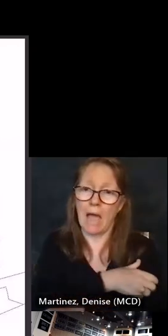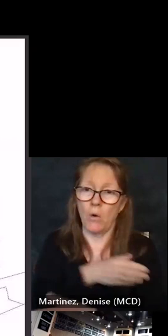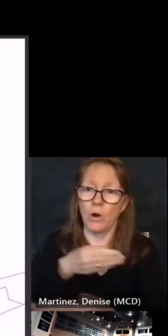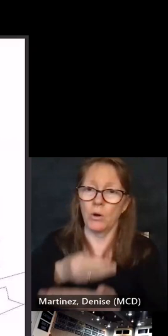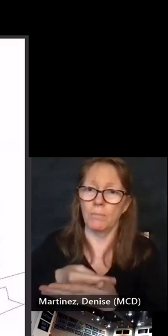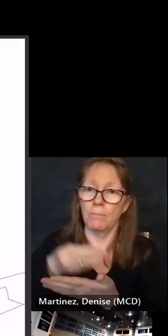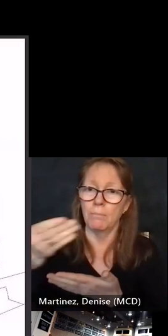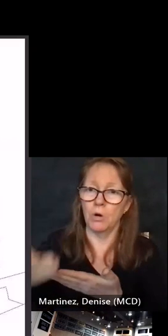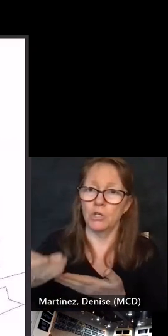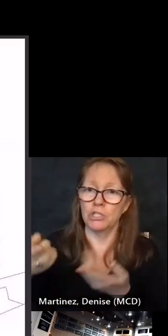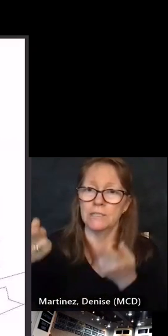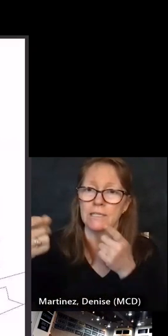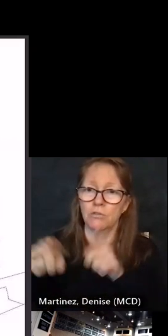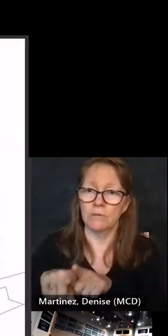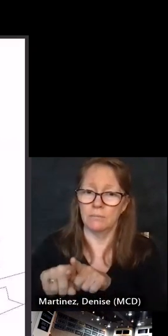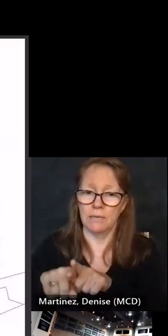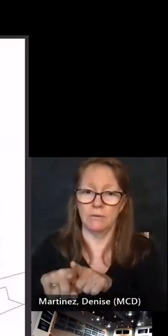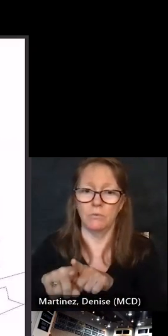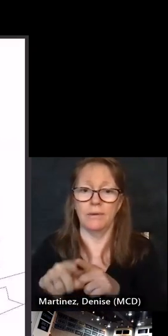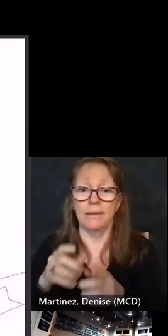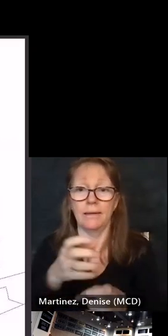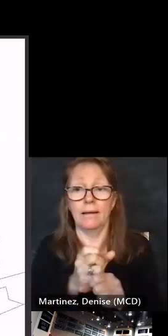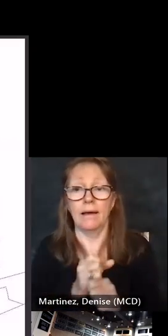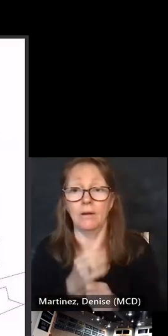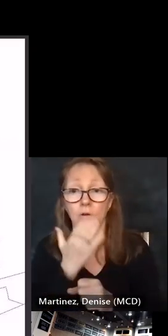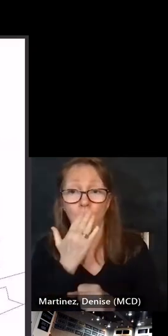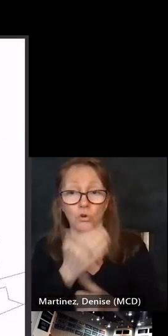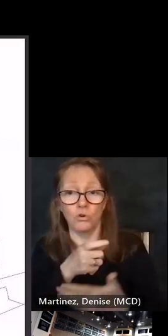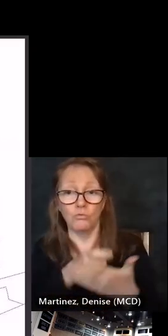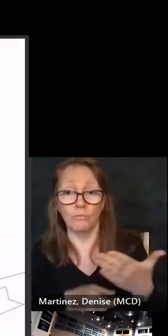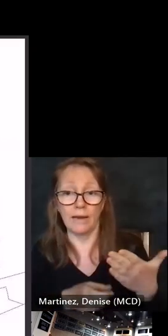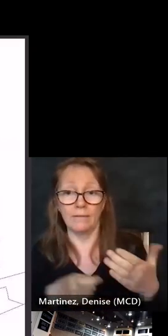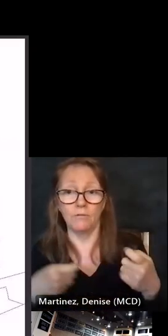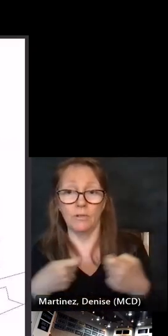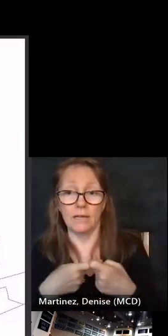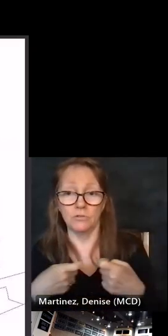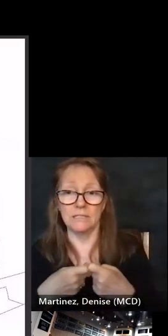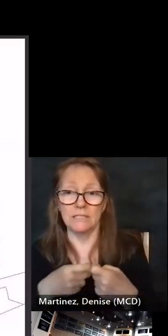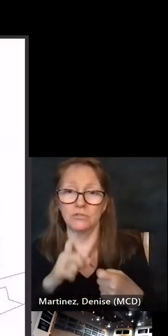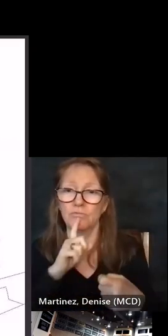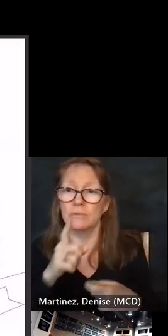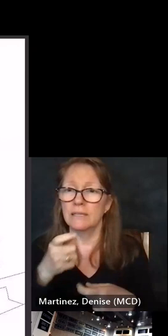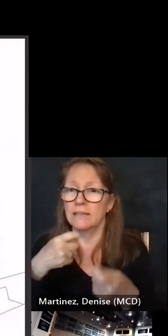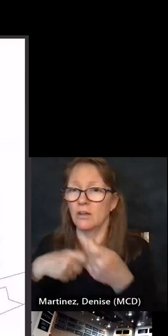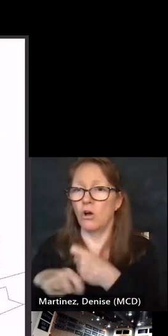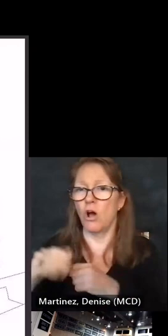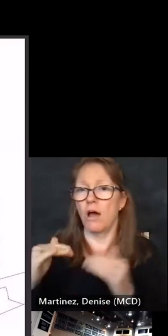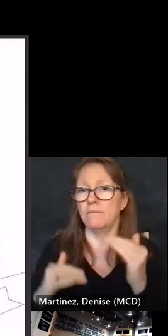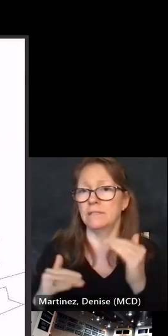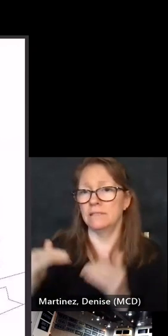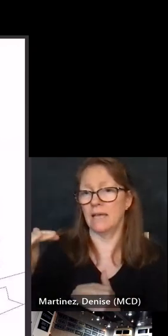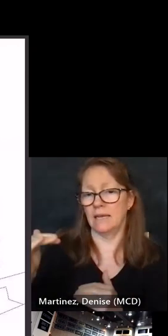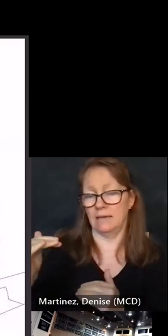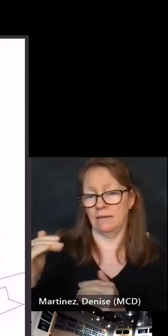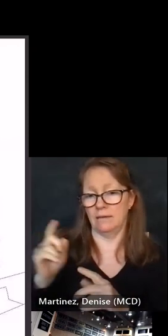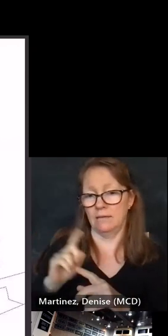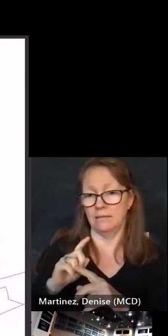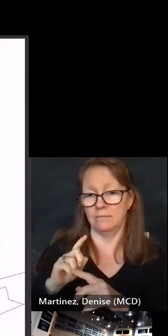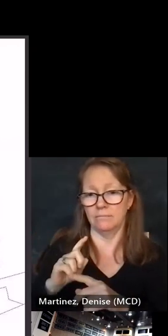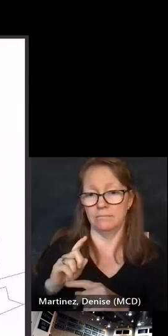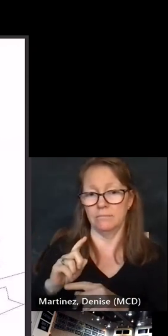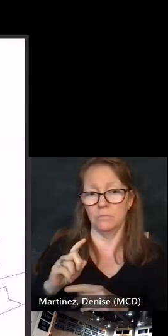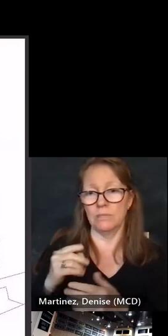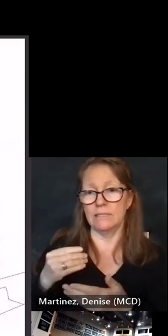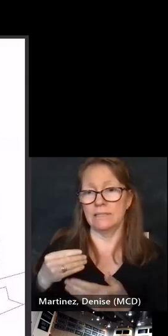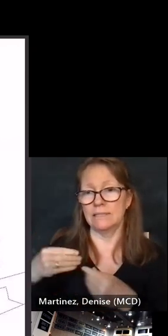because we get a really good, you know, rate on our electricity, it's really just like offsetting and going back into the grid. We sell it